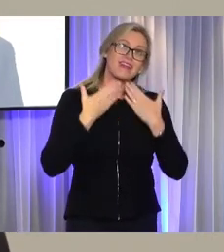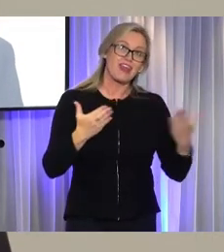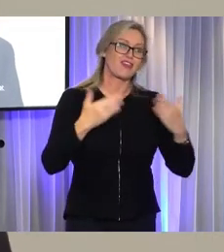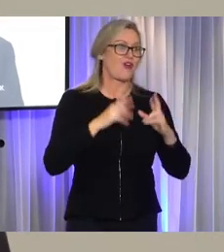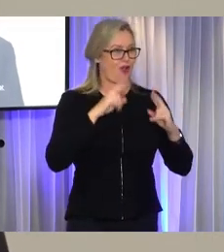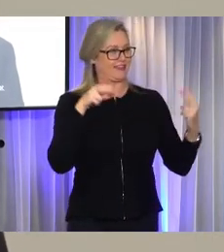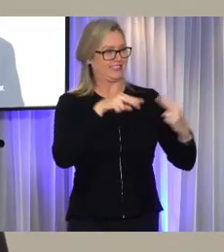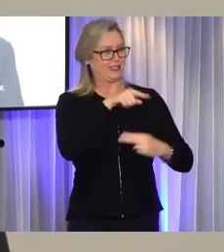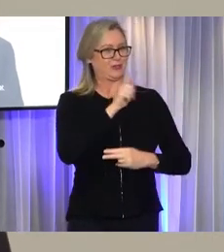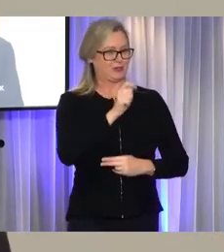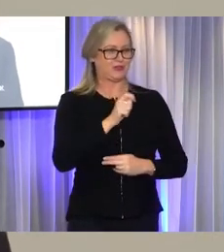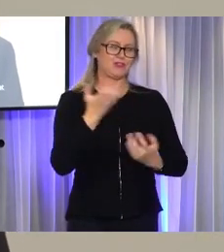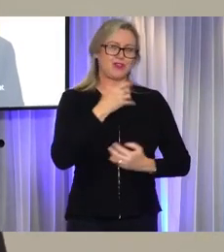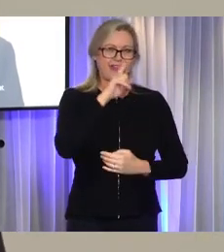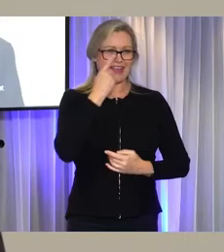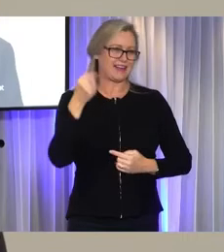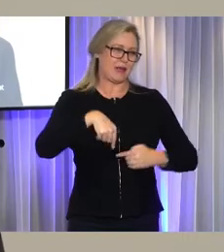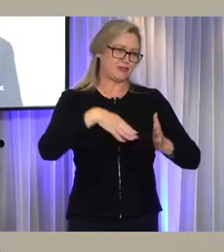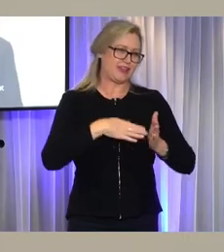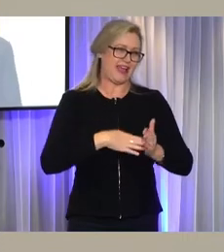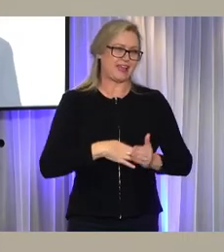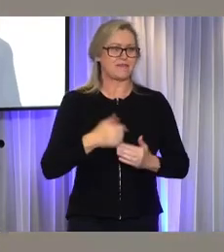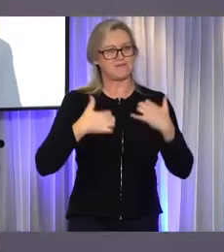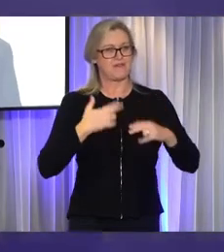you soon. Sorry I couldn't be there. Thanks for what you're going to talk about.